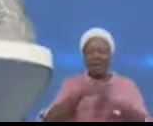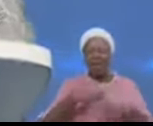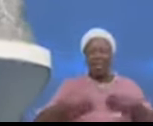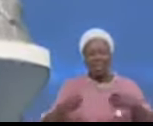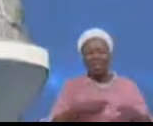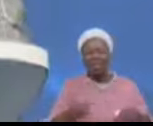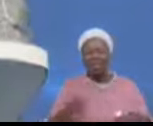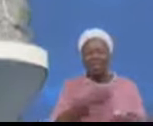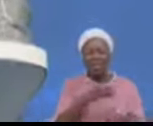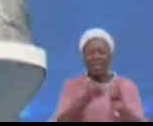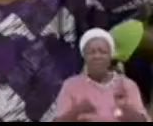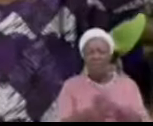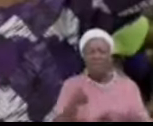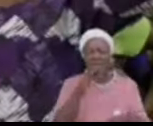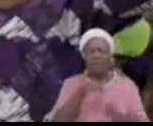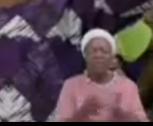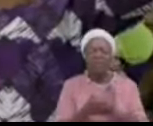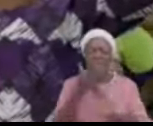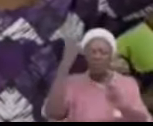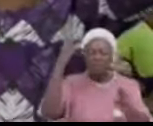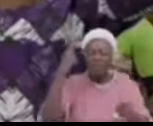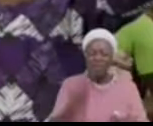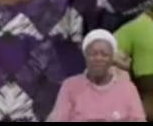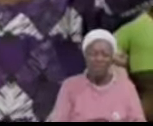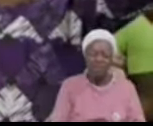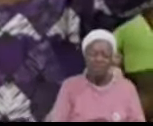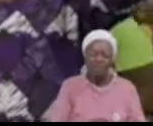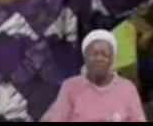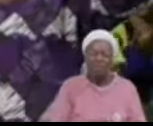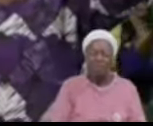in Jesus' name.